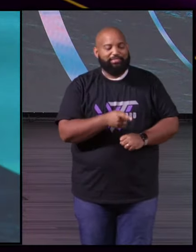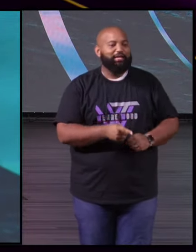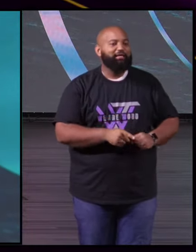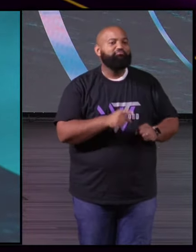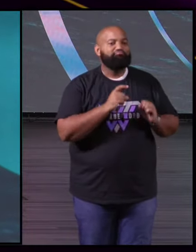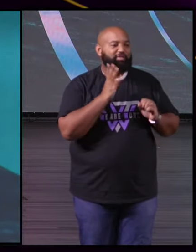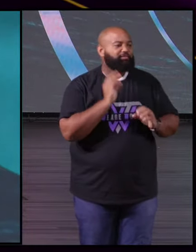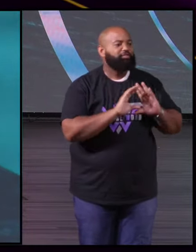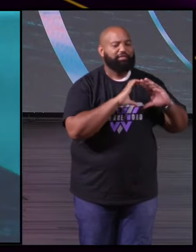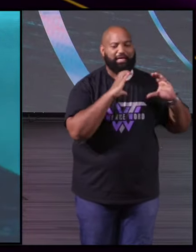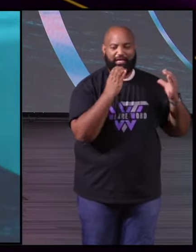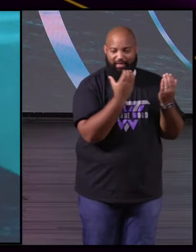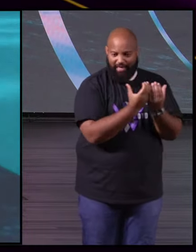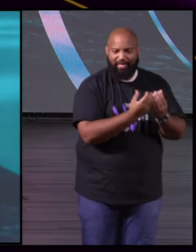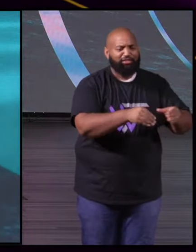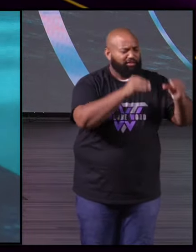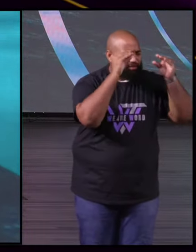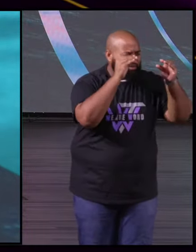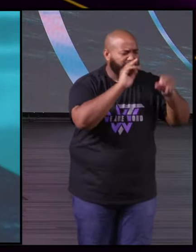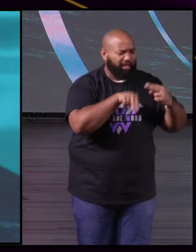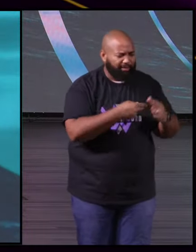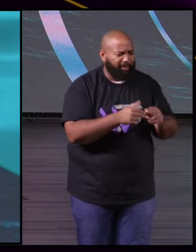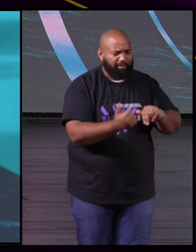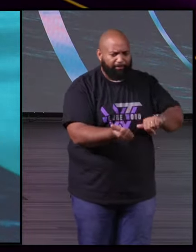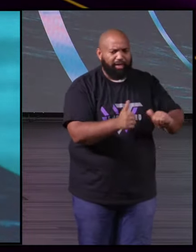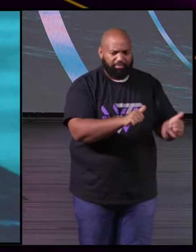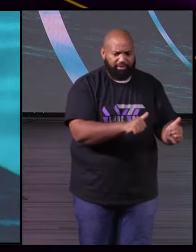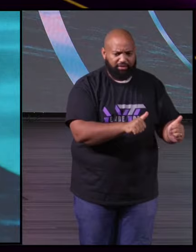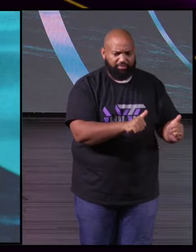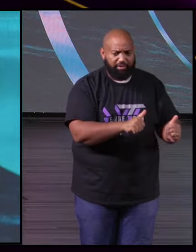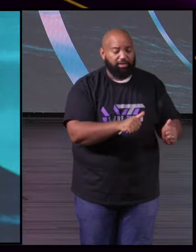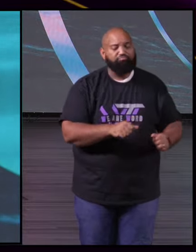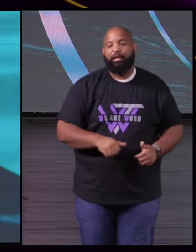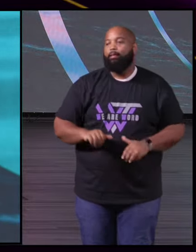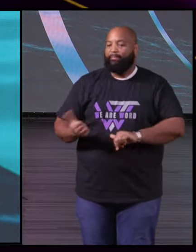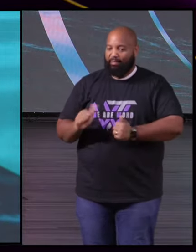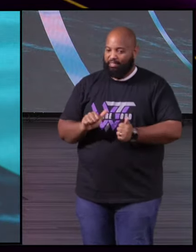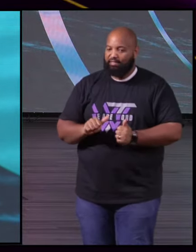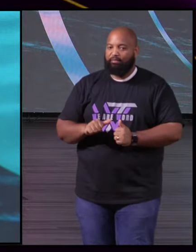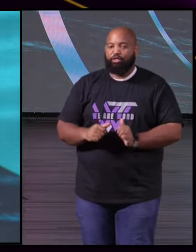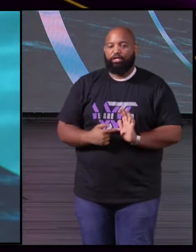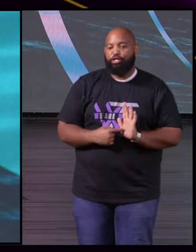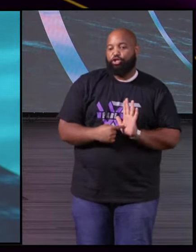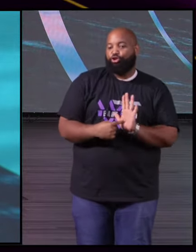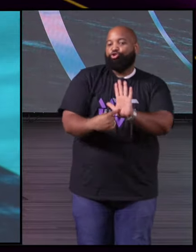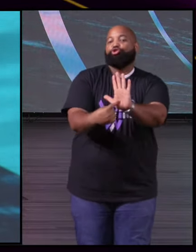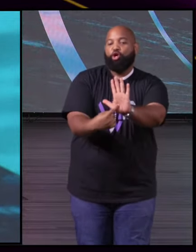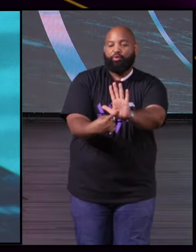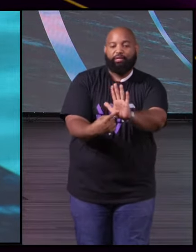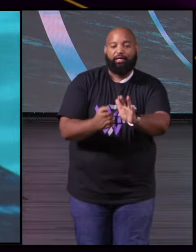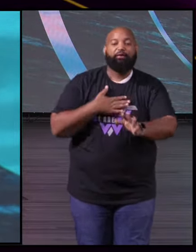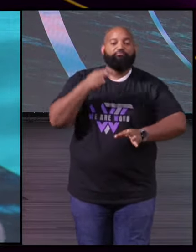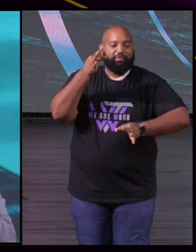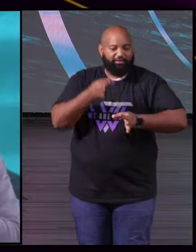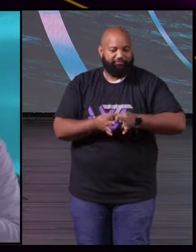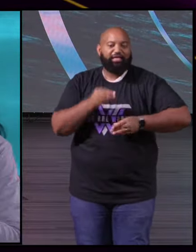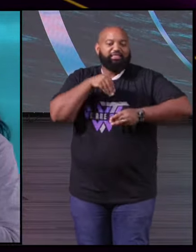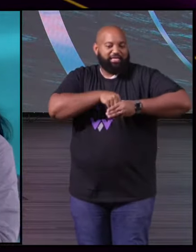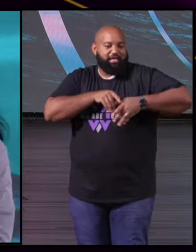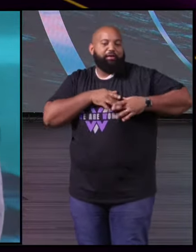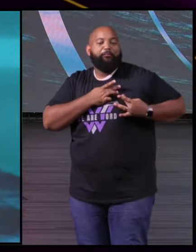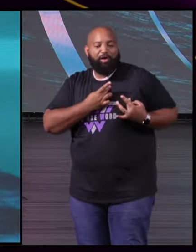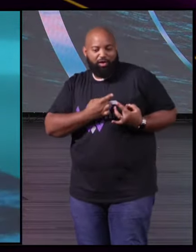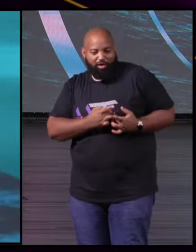and they understand that is the case. Baptism is only an outward expression of an